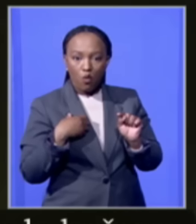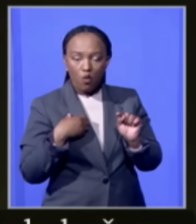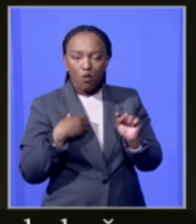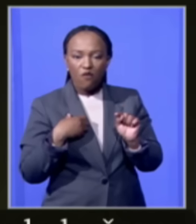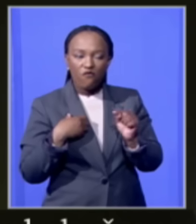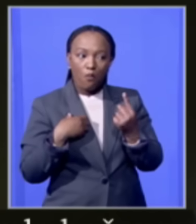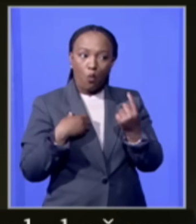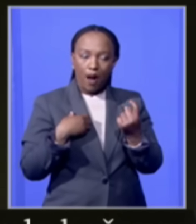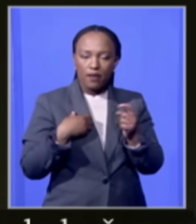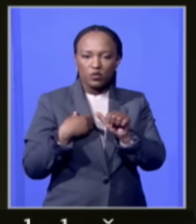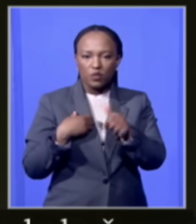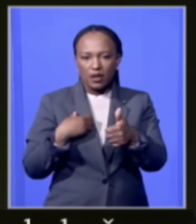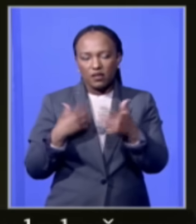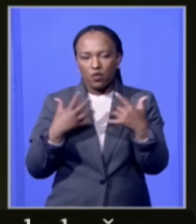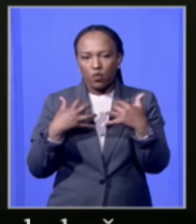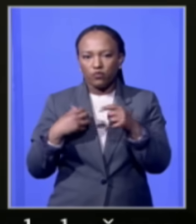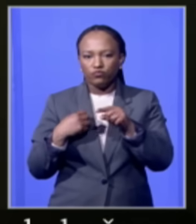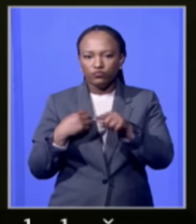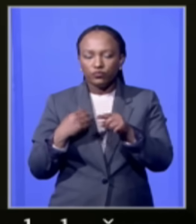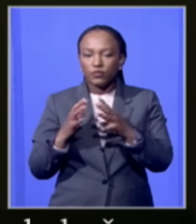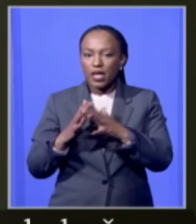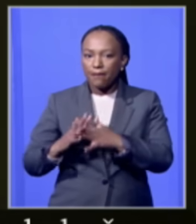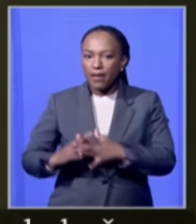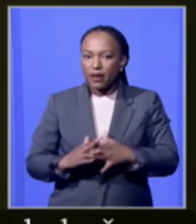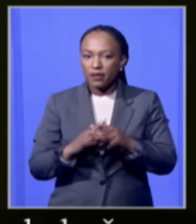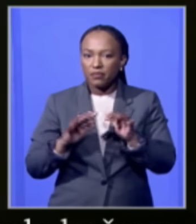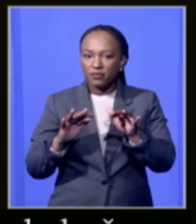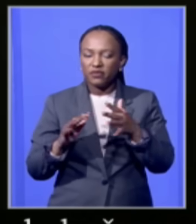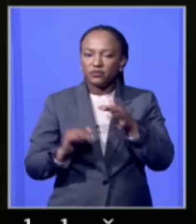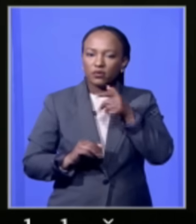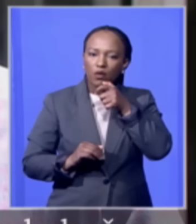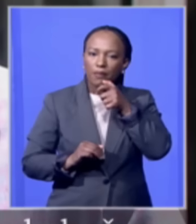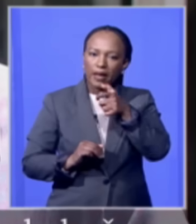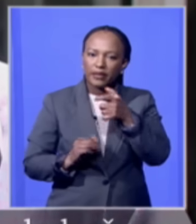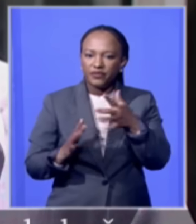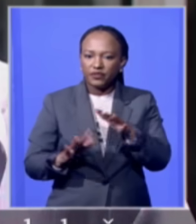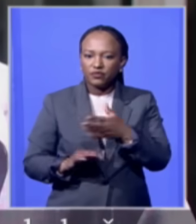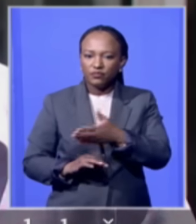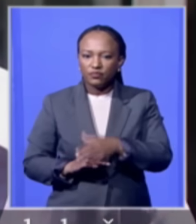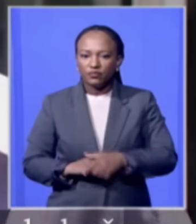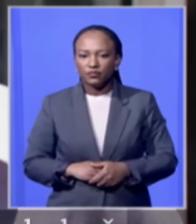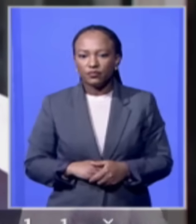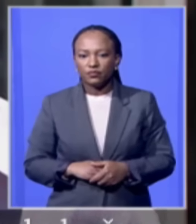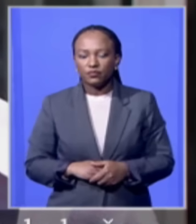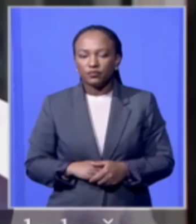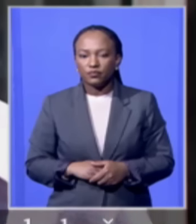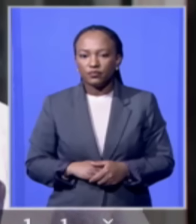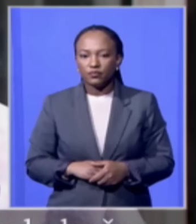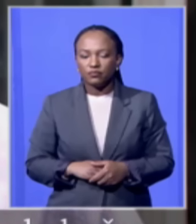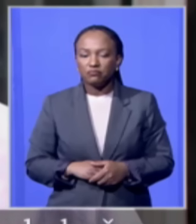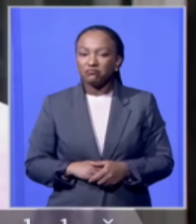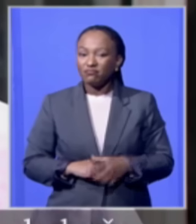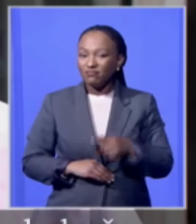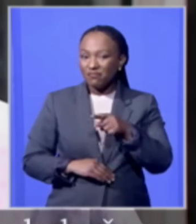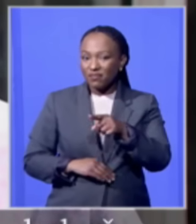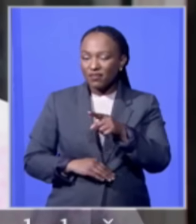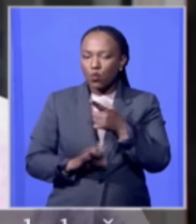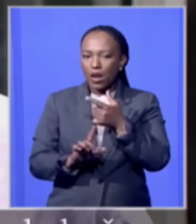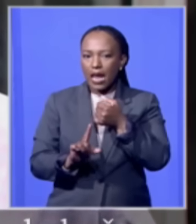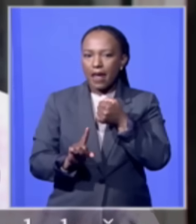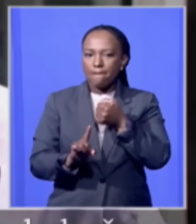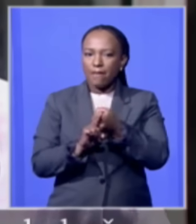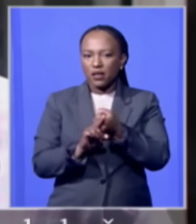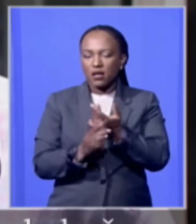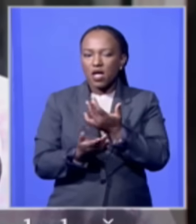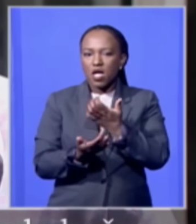to the other. Baagi ba America ba netse ka maikutlo a bone. It's going to probably cause a recession. It might